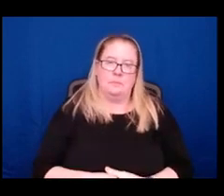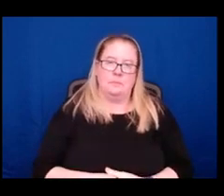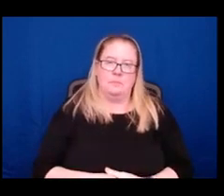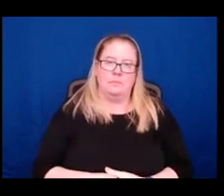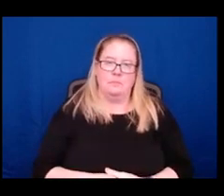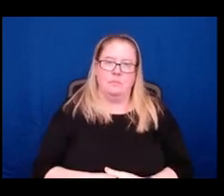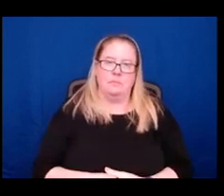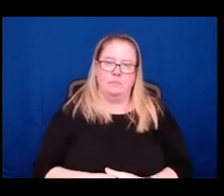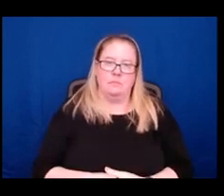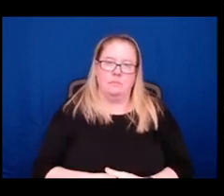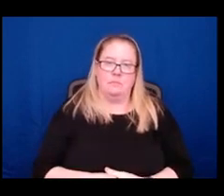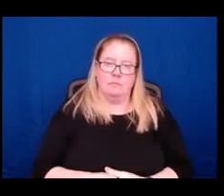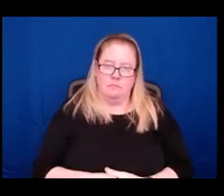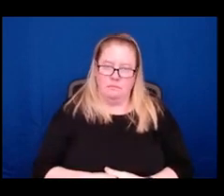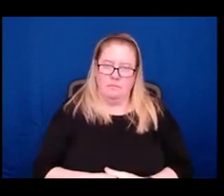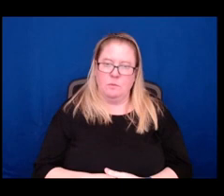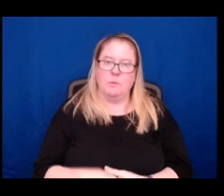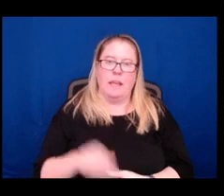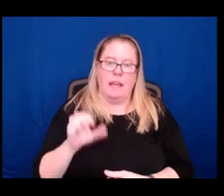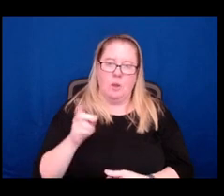in there.